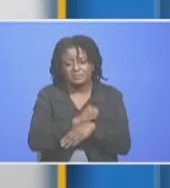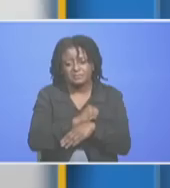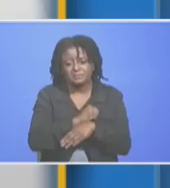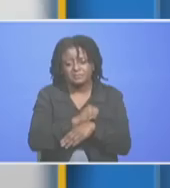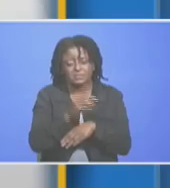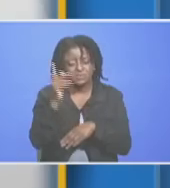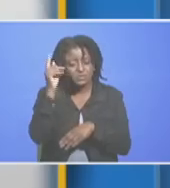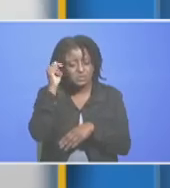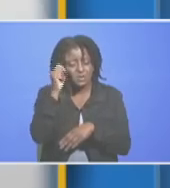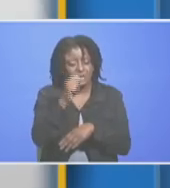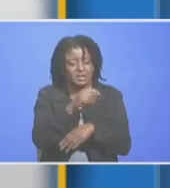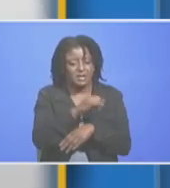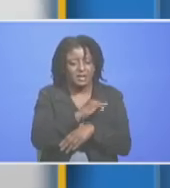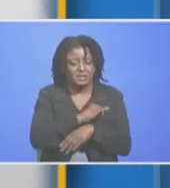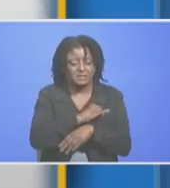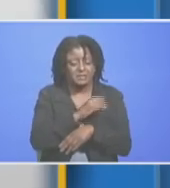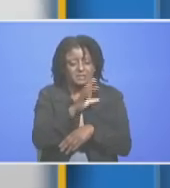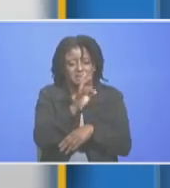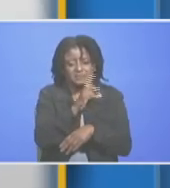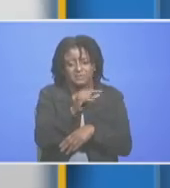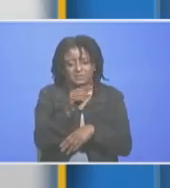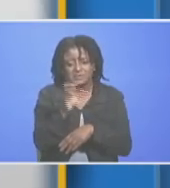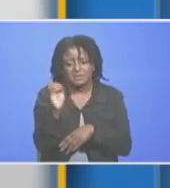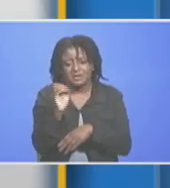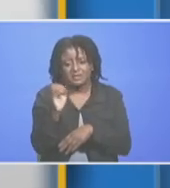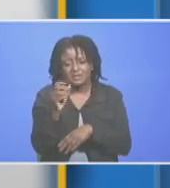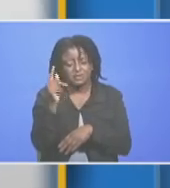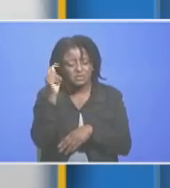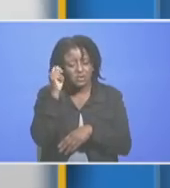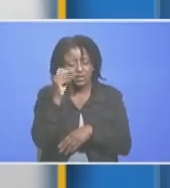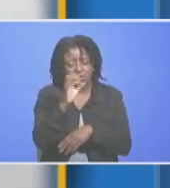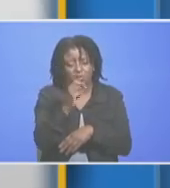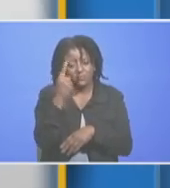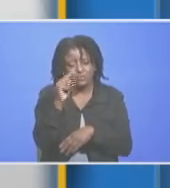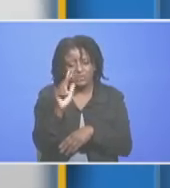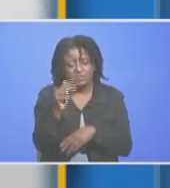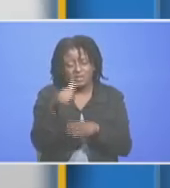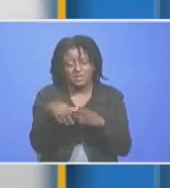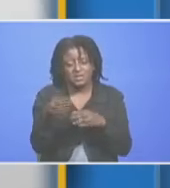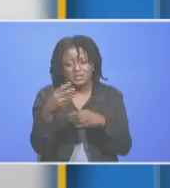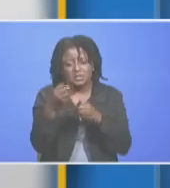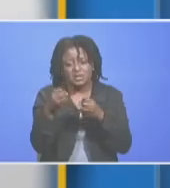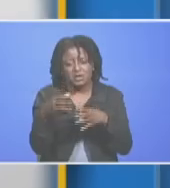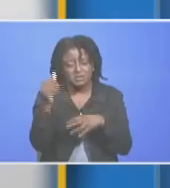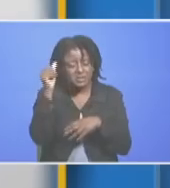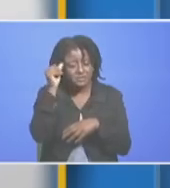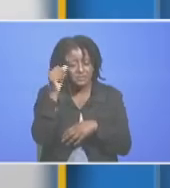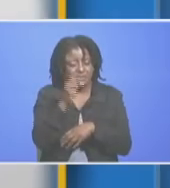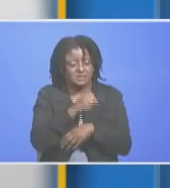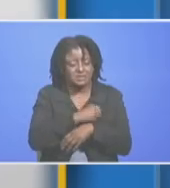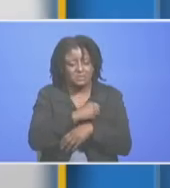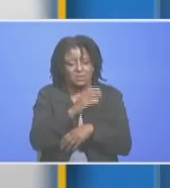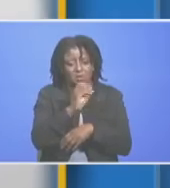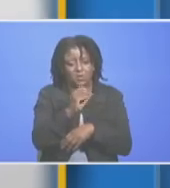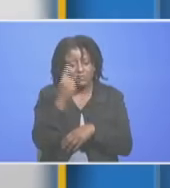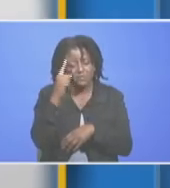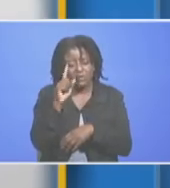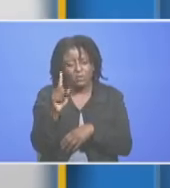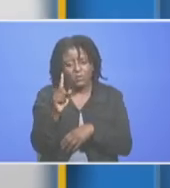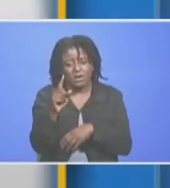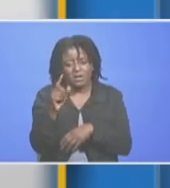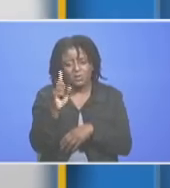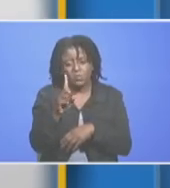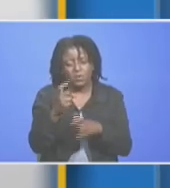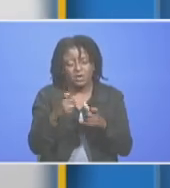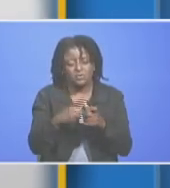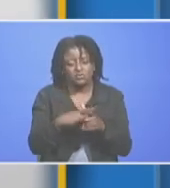Todd Isaacs in Lake County 7-0. Todd going 0 for 3 in the loss. Anthony Seymour also hitless, going 0 for 1, a run scored, stole 2